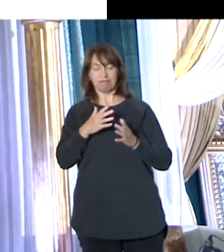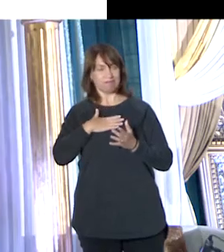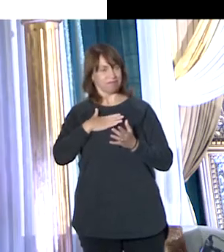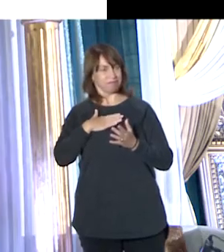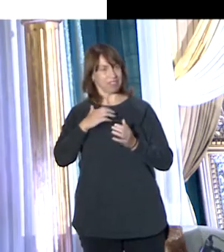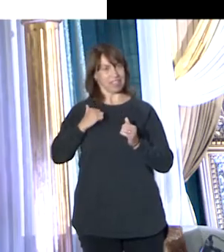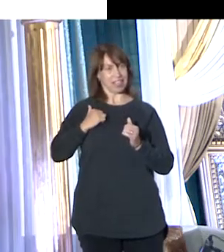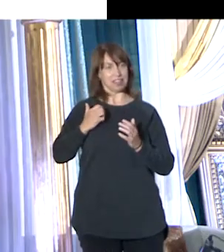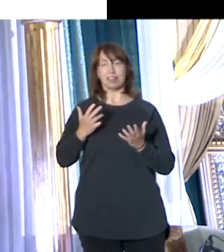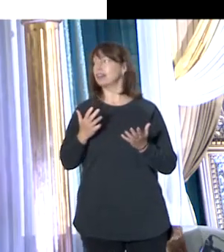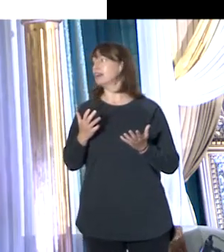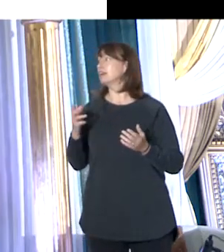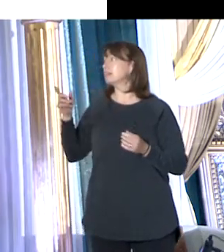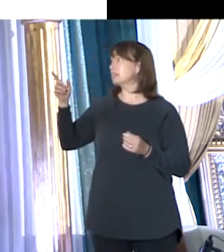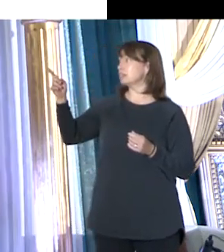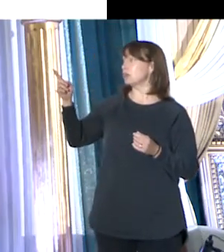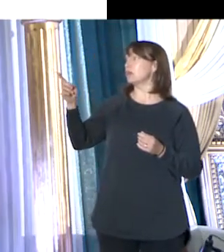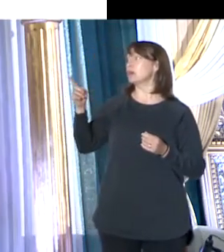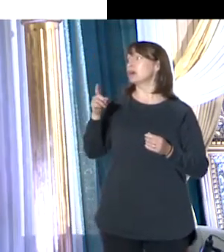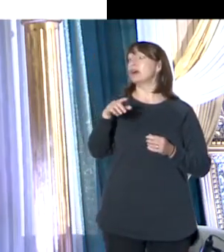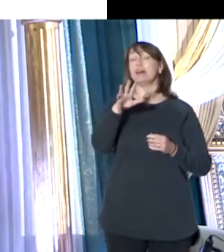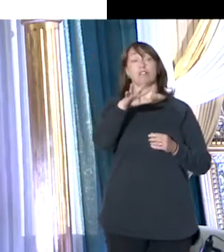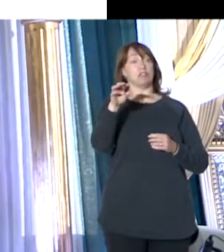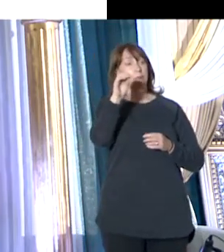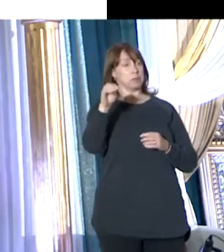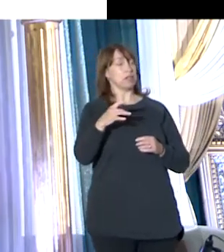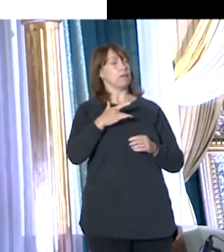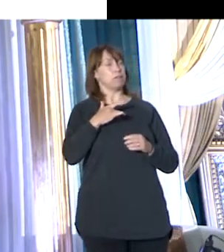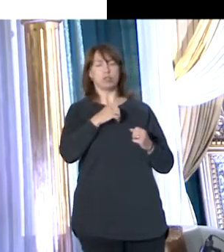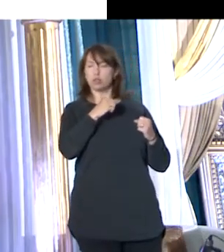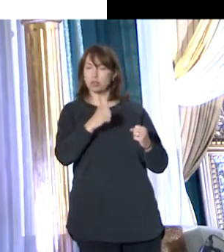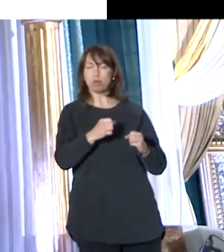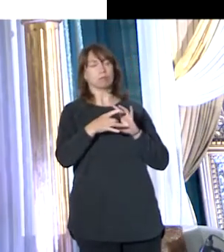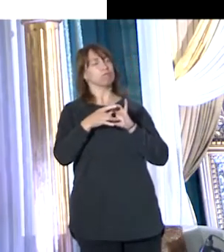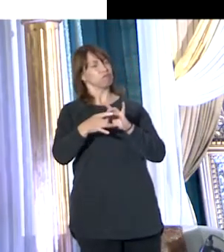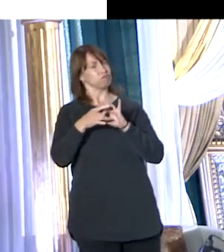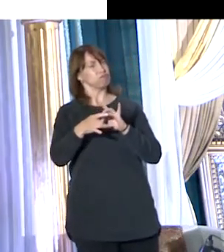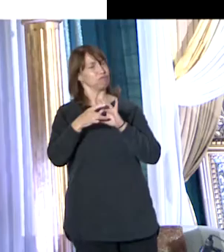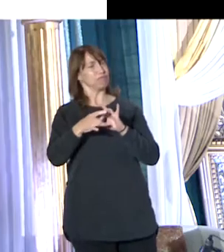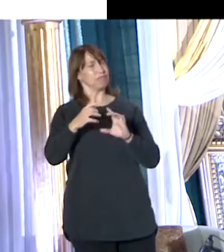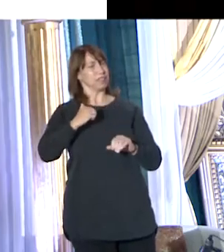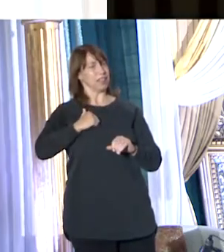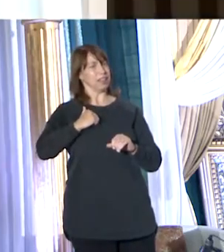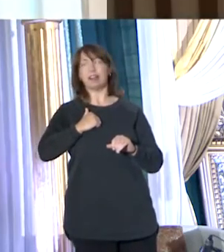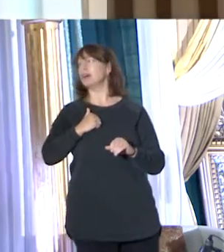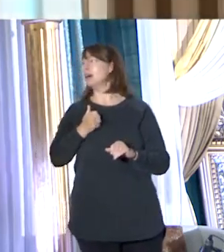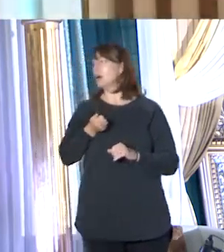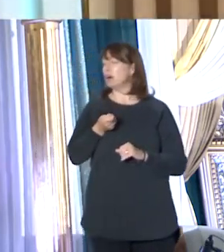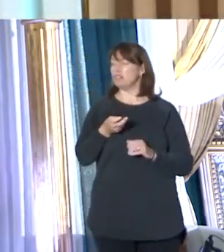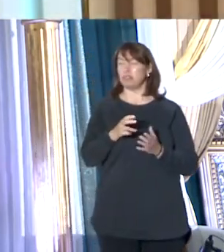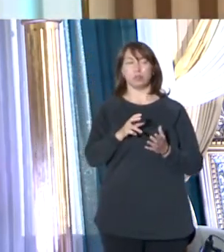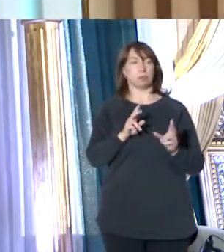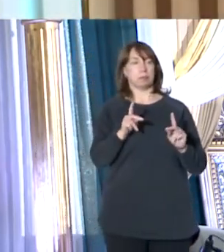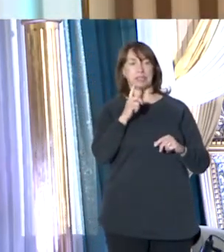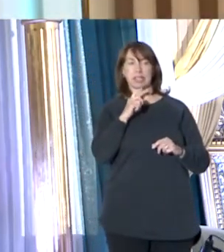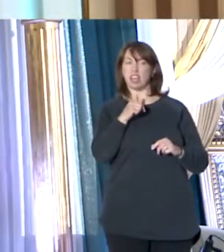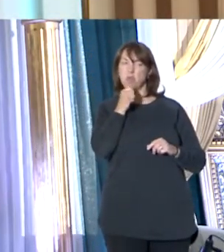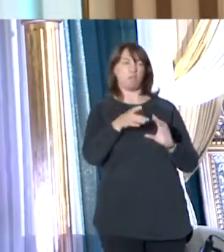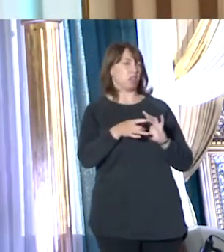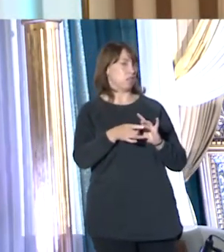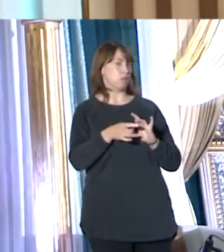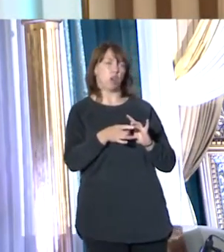have a very strong sense of belonging to this country. Very few say it's weak. And when we ask them, has